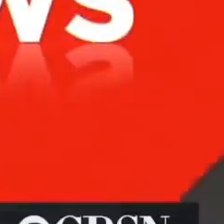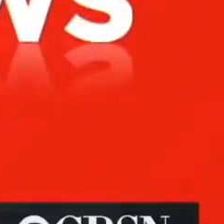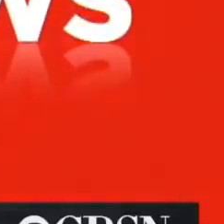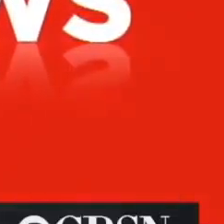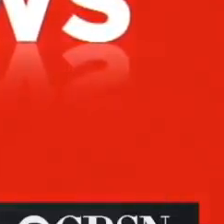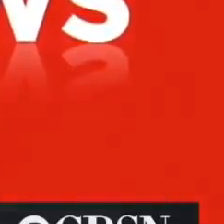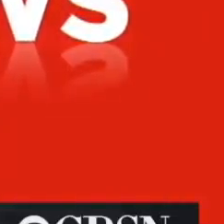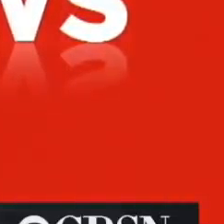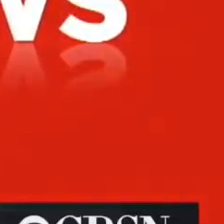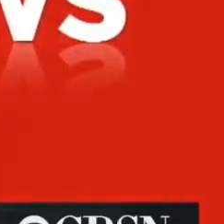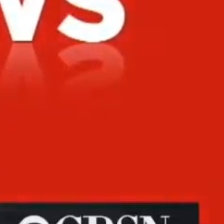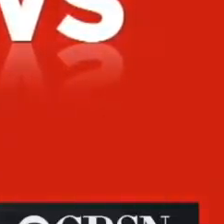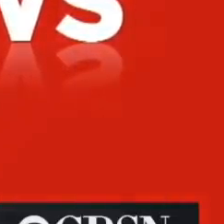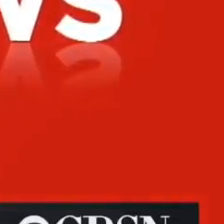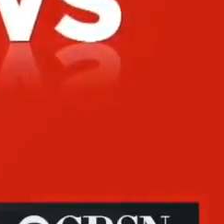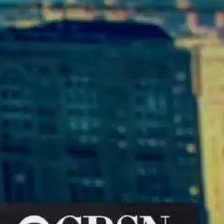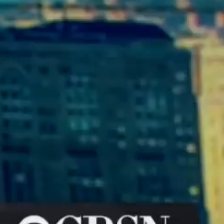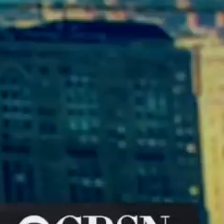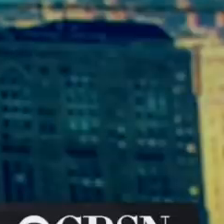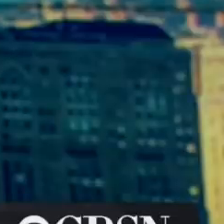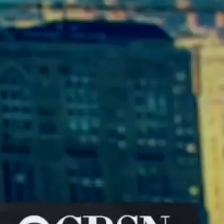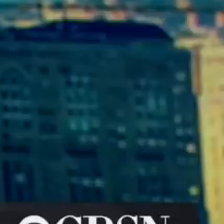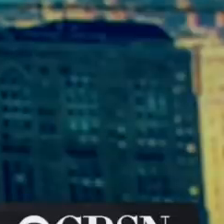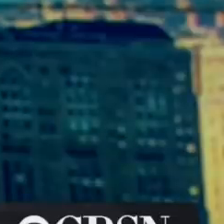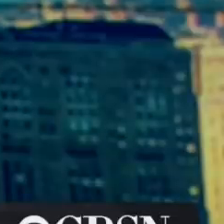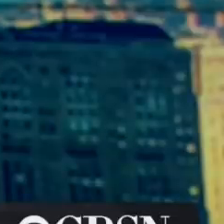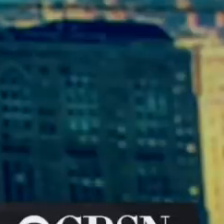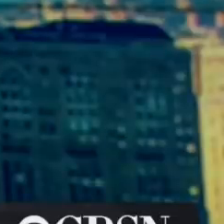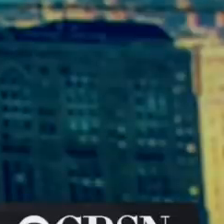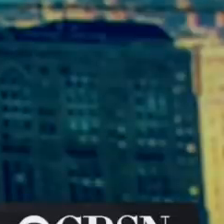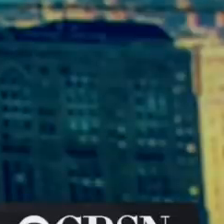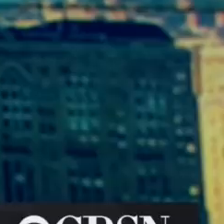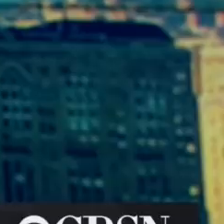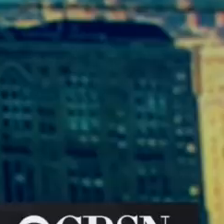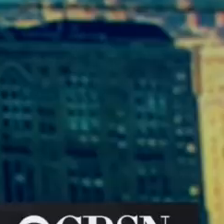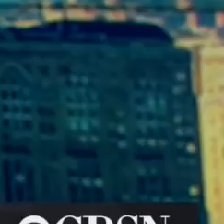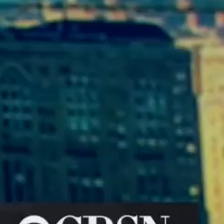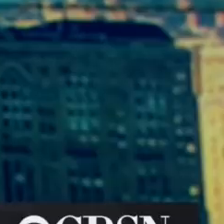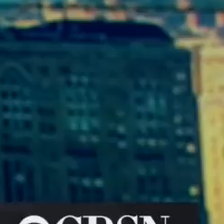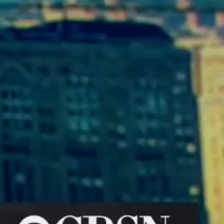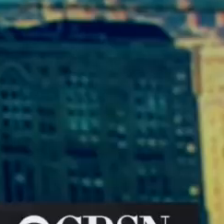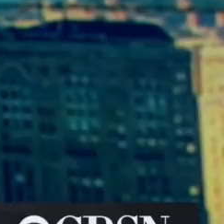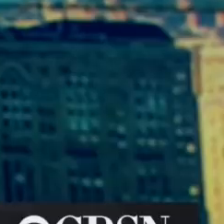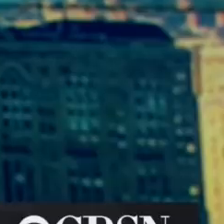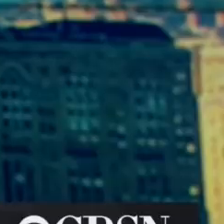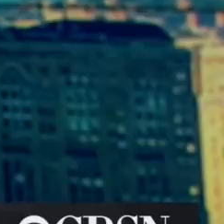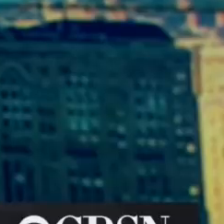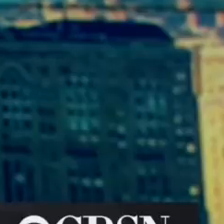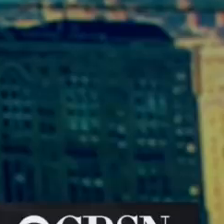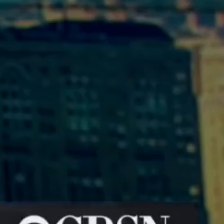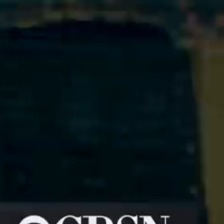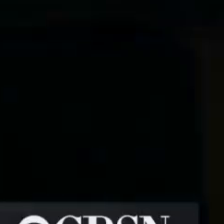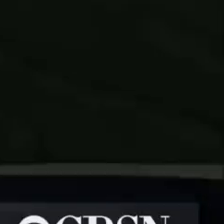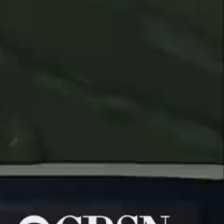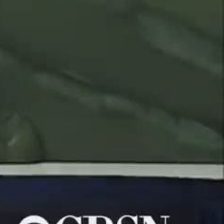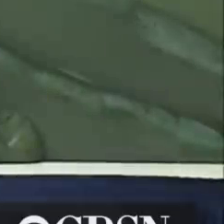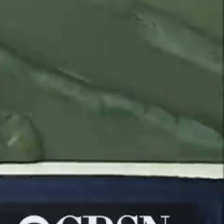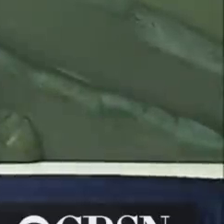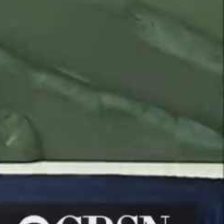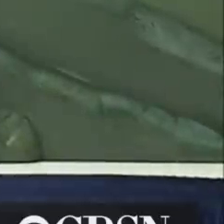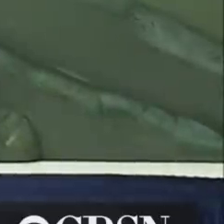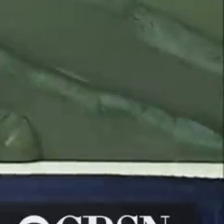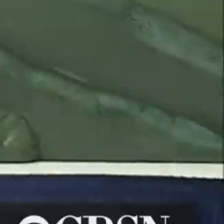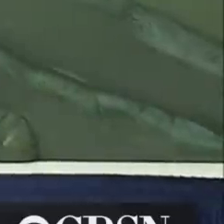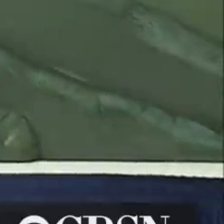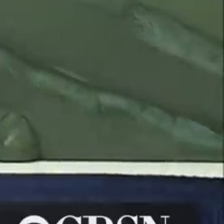This is breaking news. Governor Cuomo is giving an update on the coronavirus pandemic in New York. Let's go to it now. Total